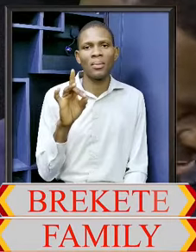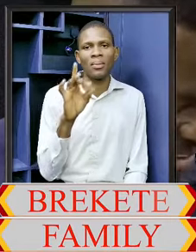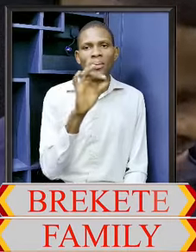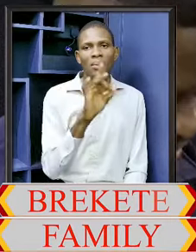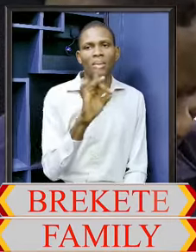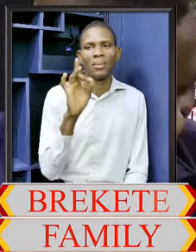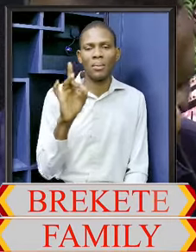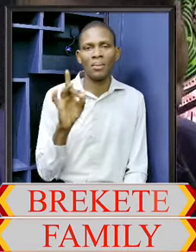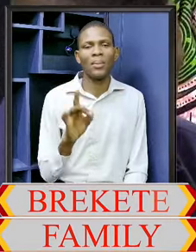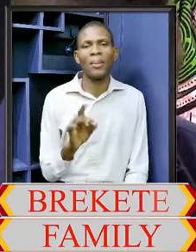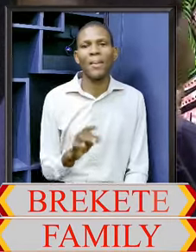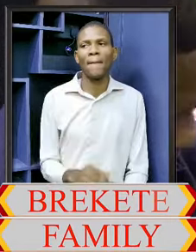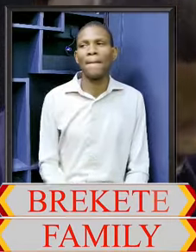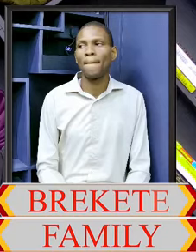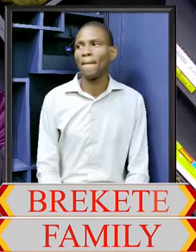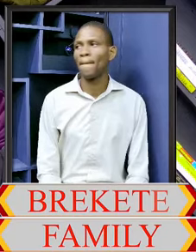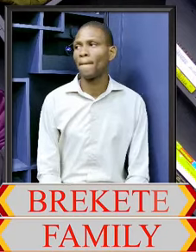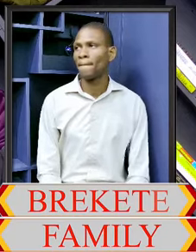14 61 88 88.